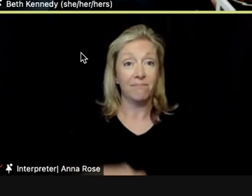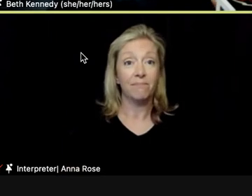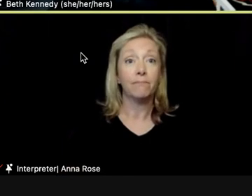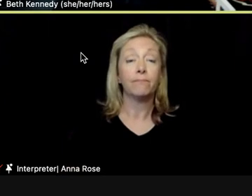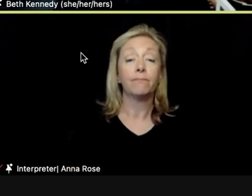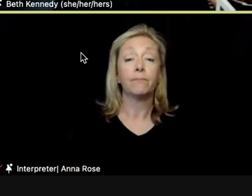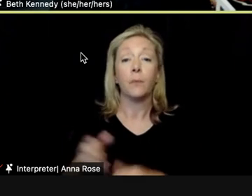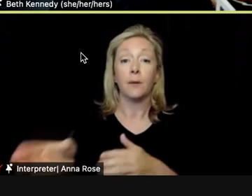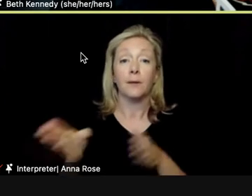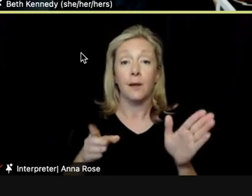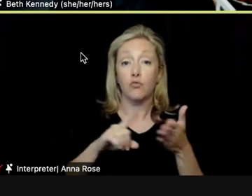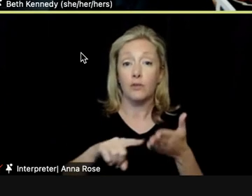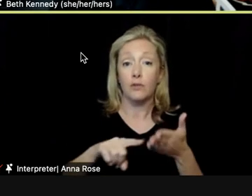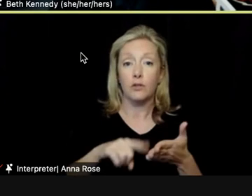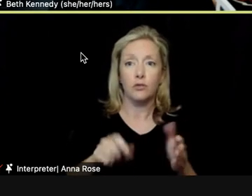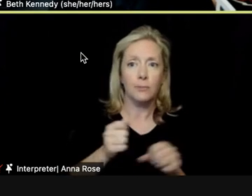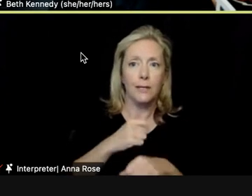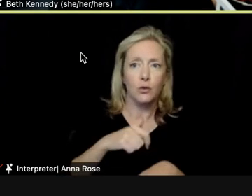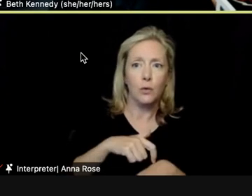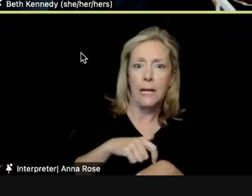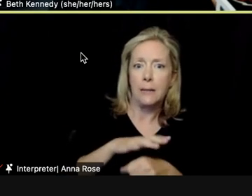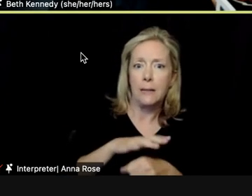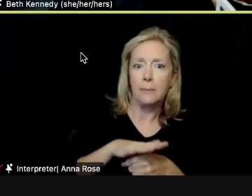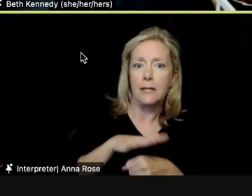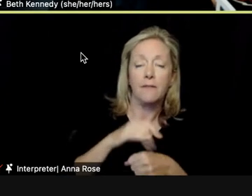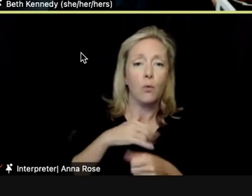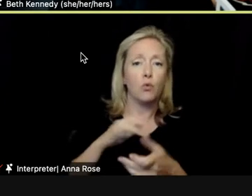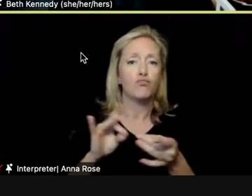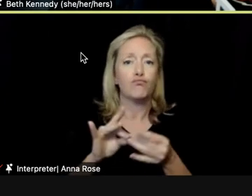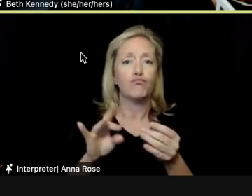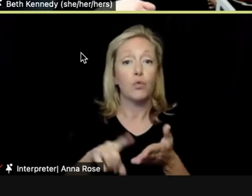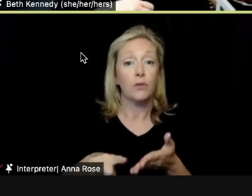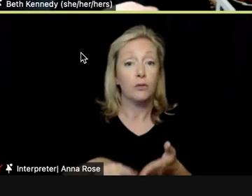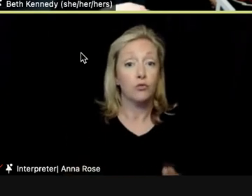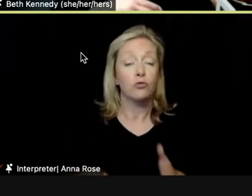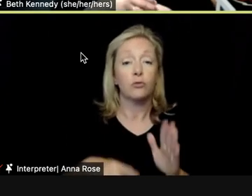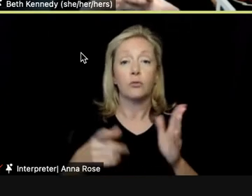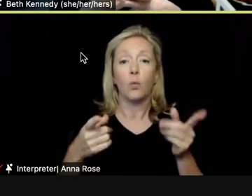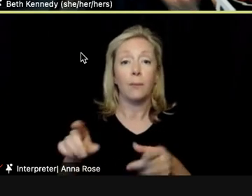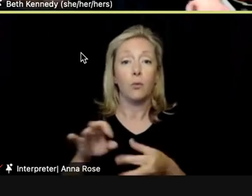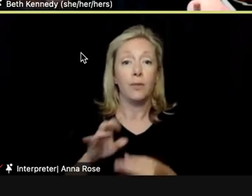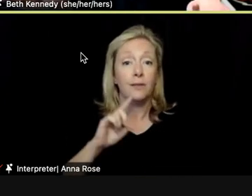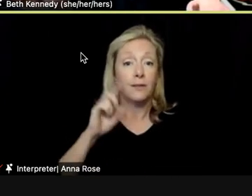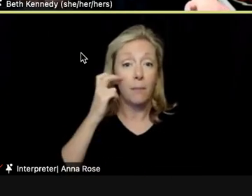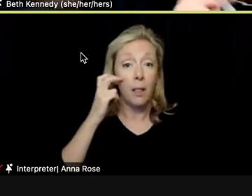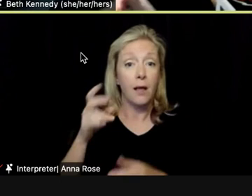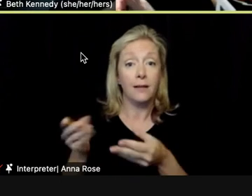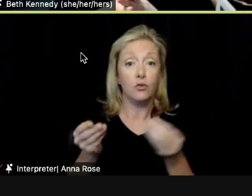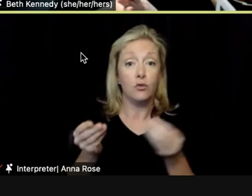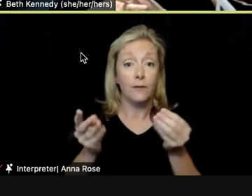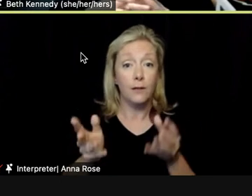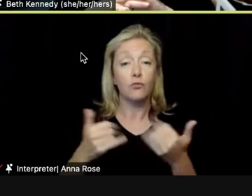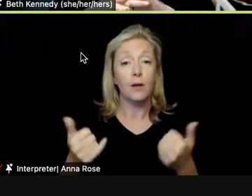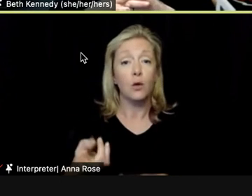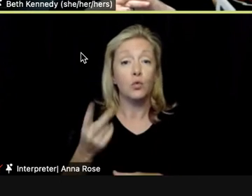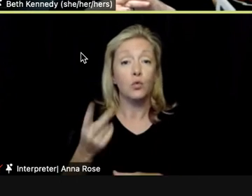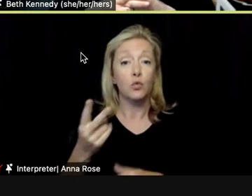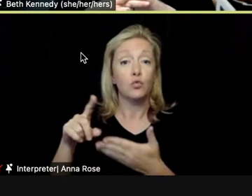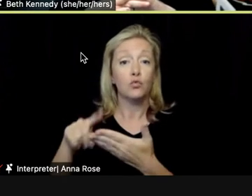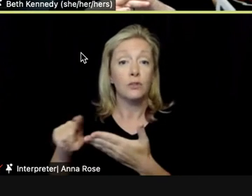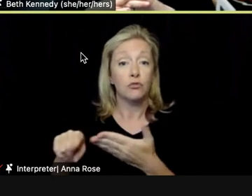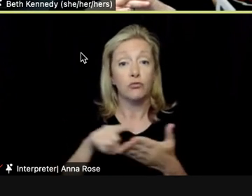Now, the research. I don't want to run out of time and not tell you about the research. So right now there are two studies that I can